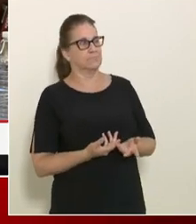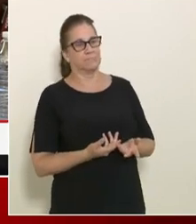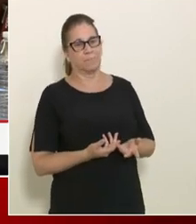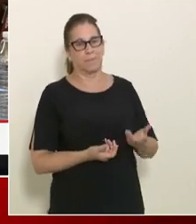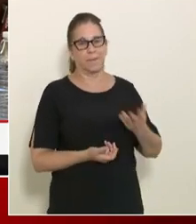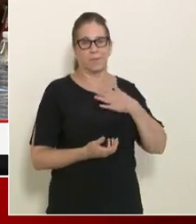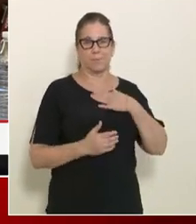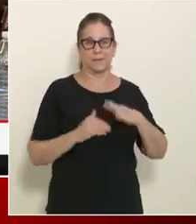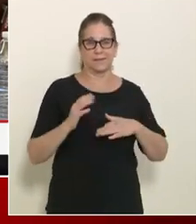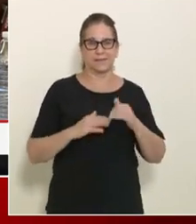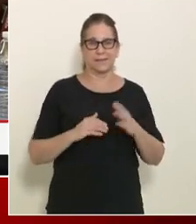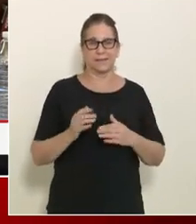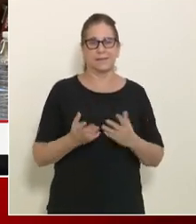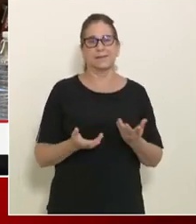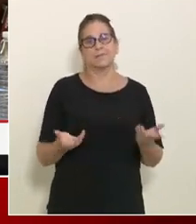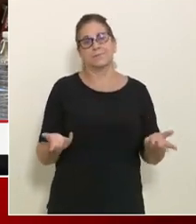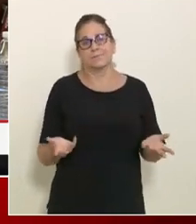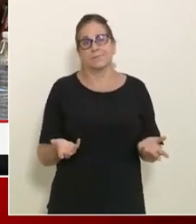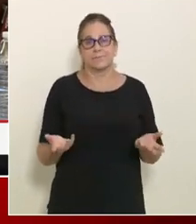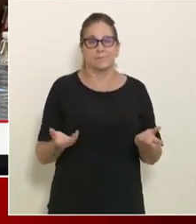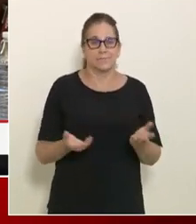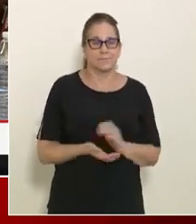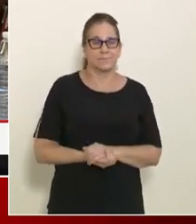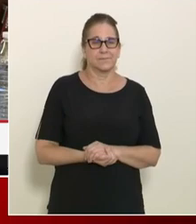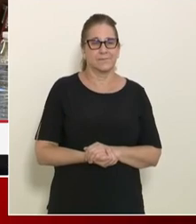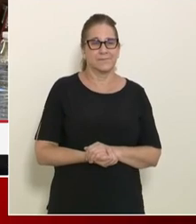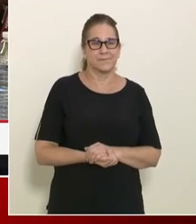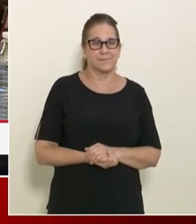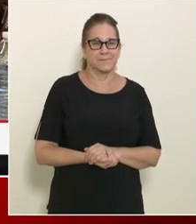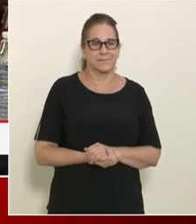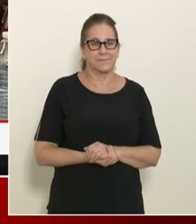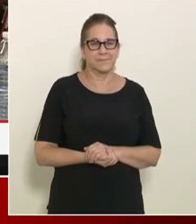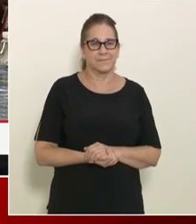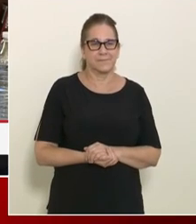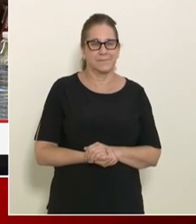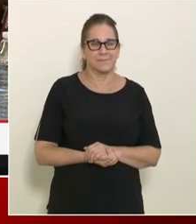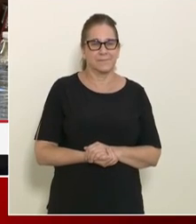because that's how we revere public spaces,